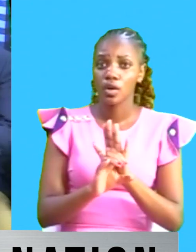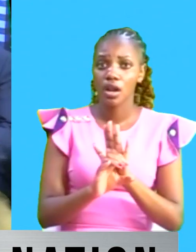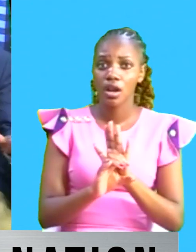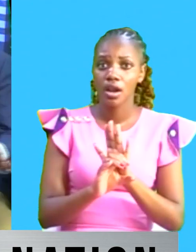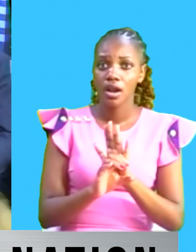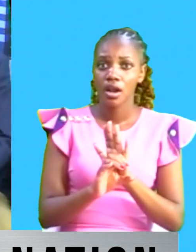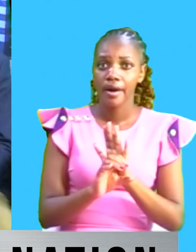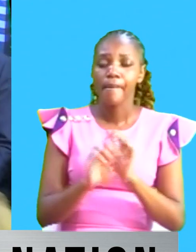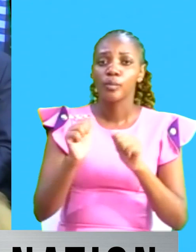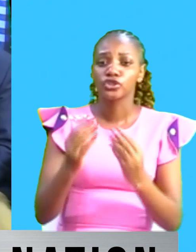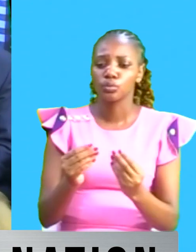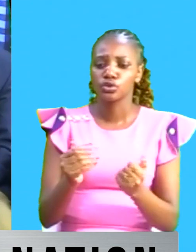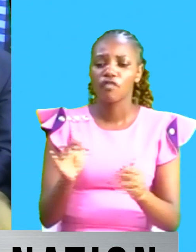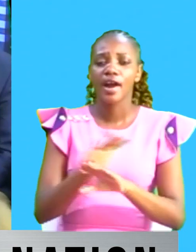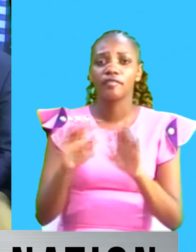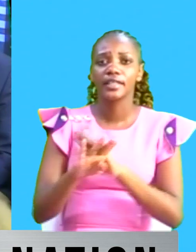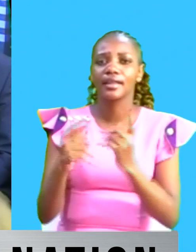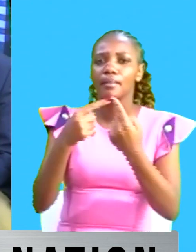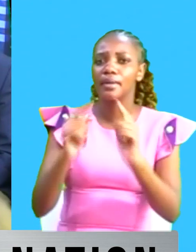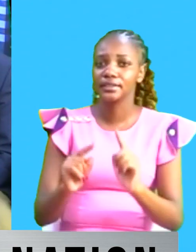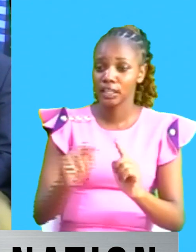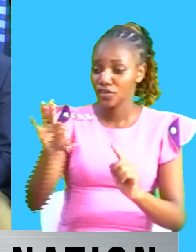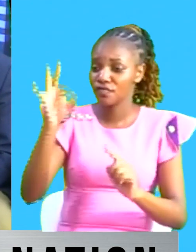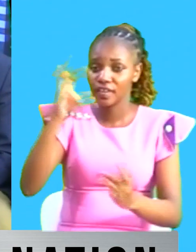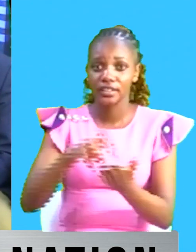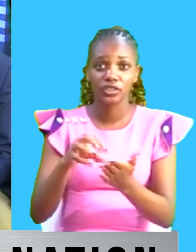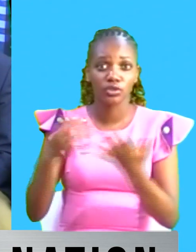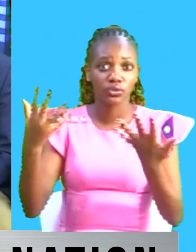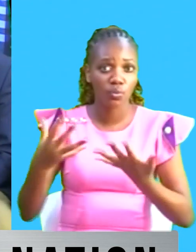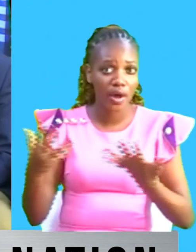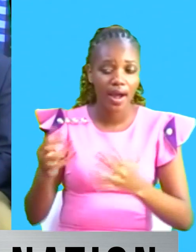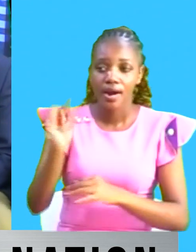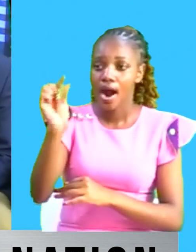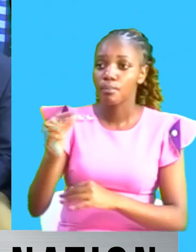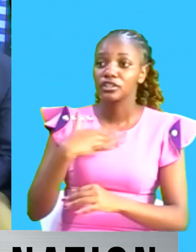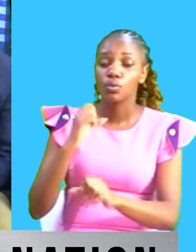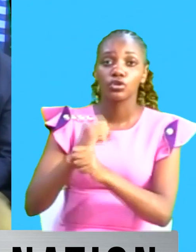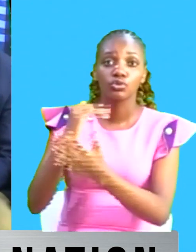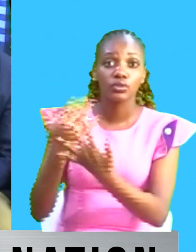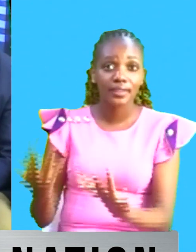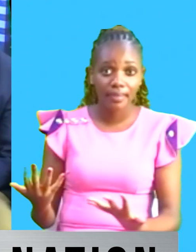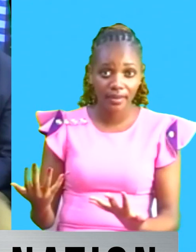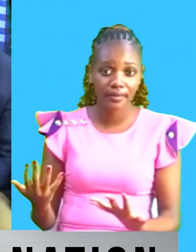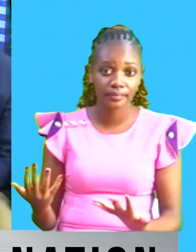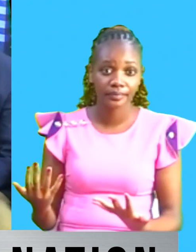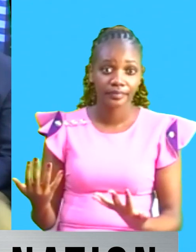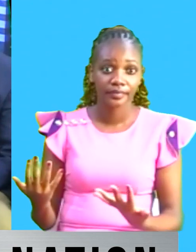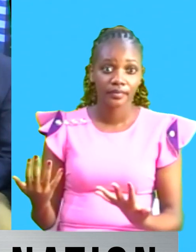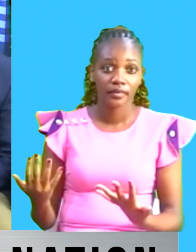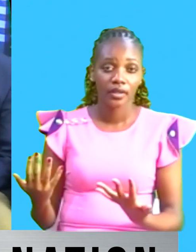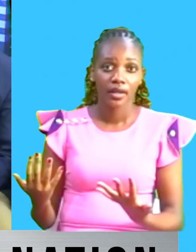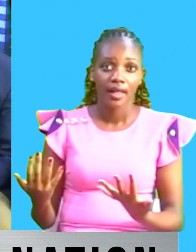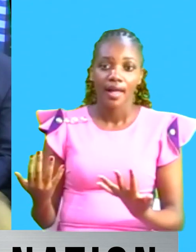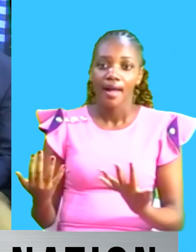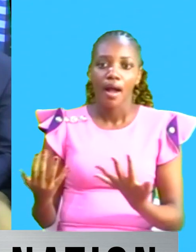the leveler of everything. But then you get a situation where somebody wants to do something even extra